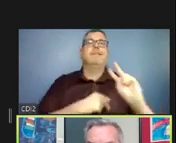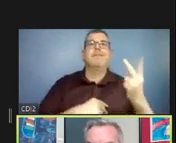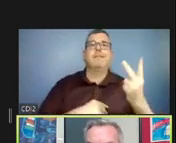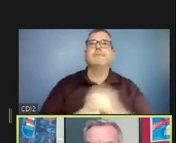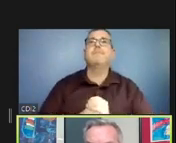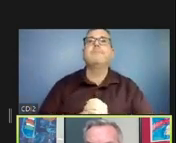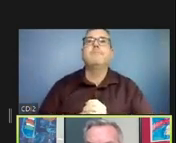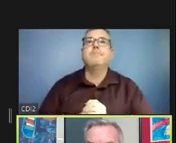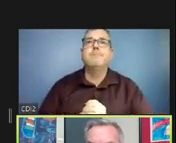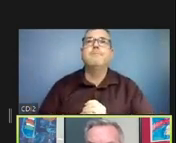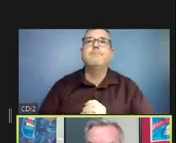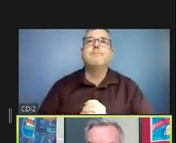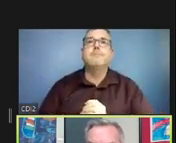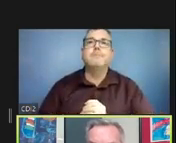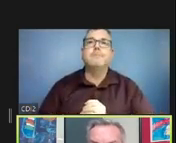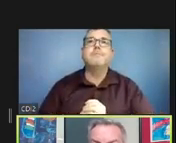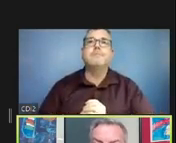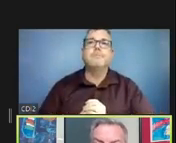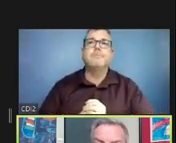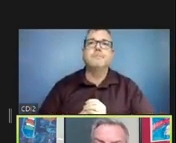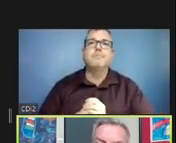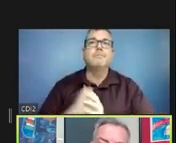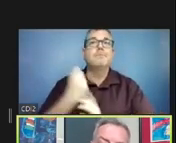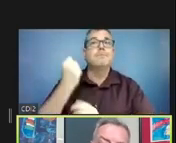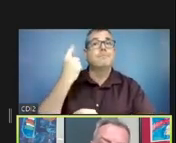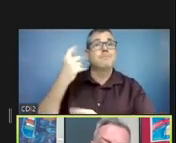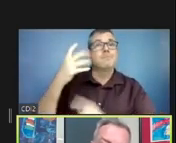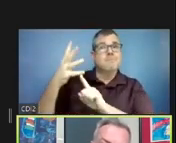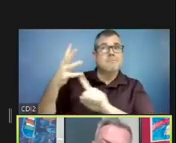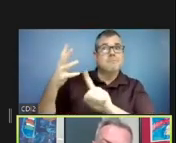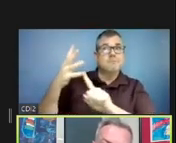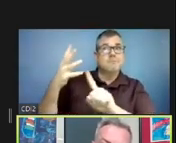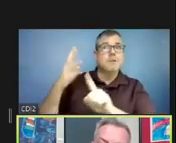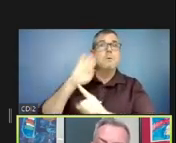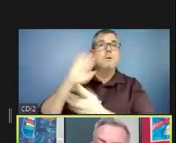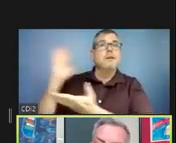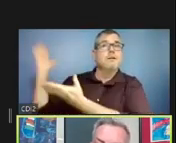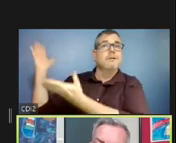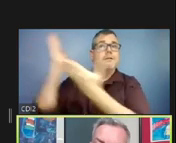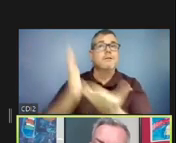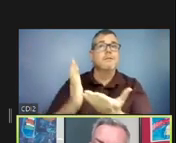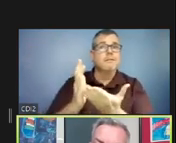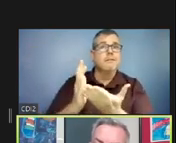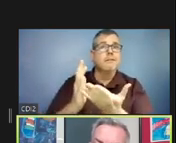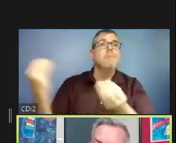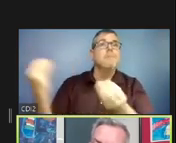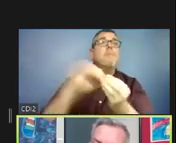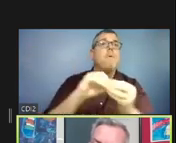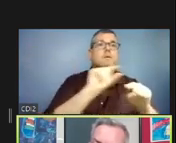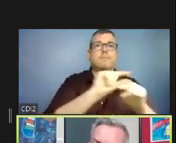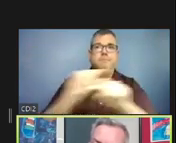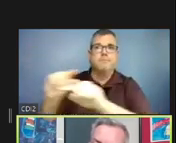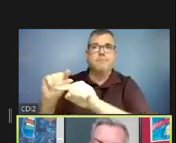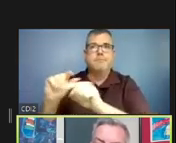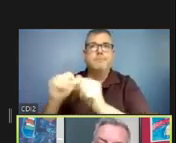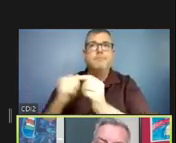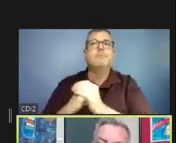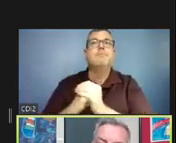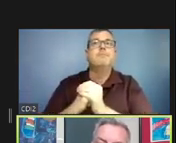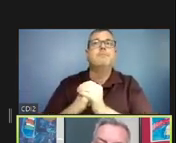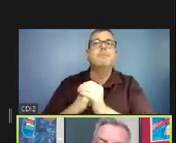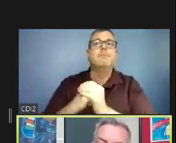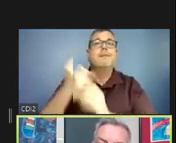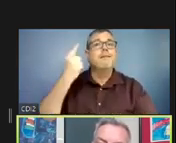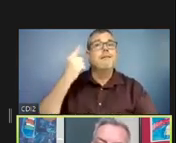doses, and by the end of April, hoping to receive 20 million doses. It looks like we're on track to meet